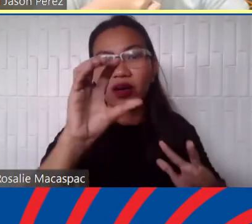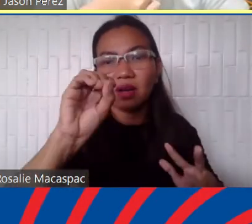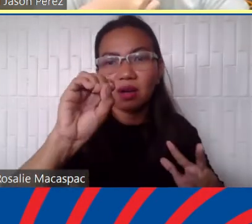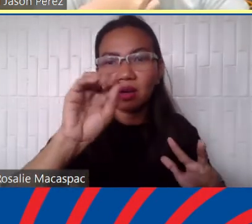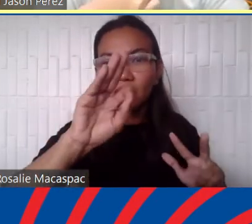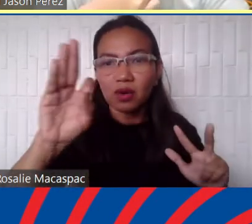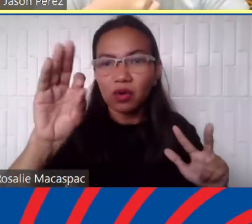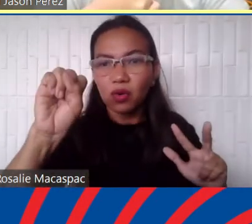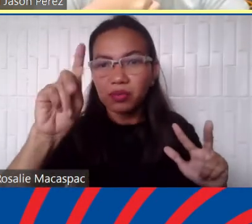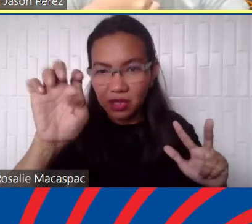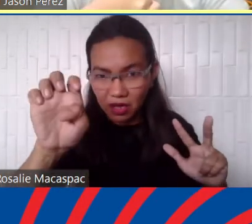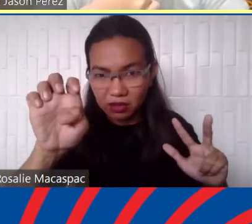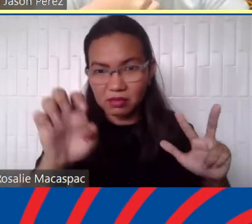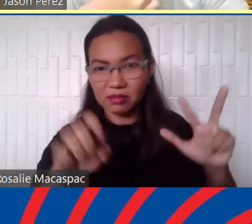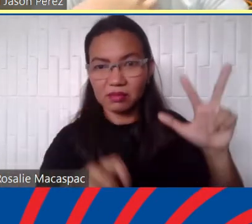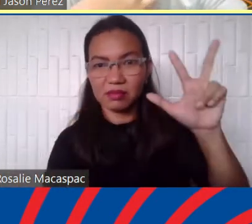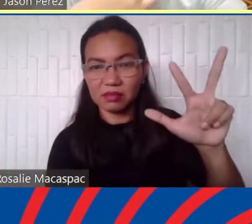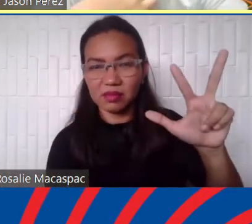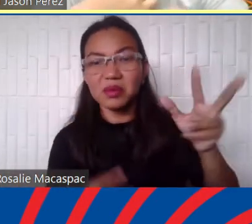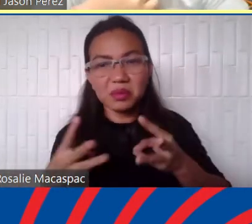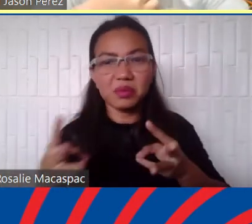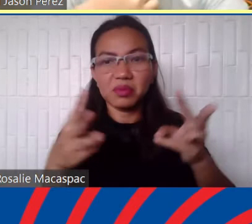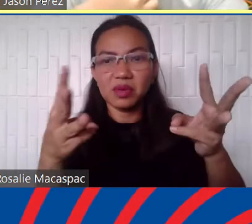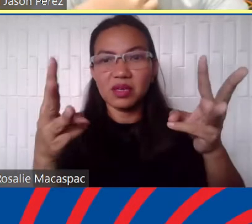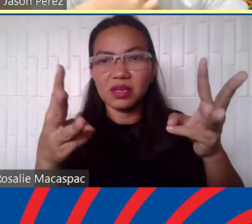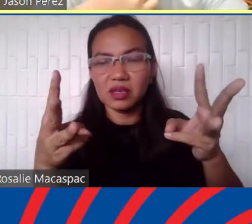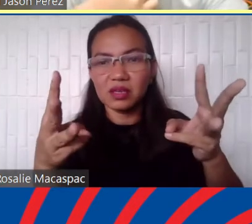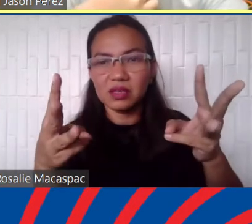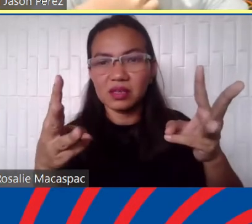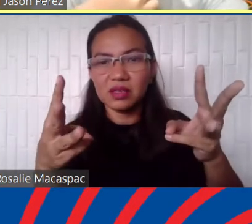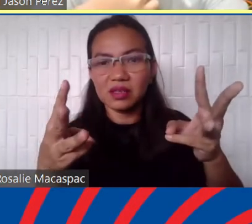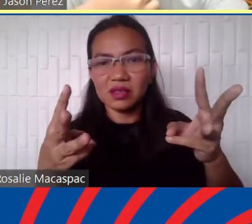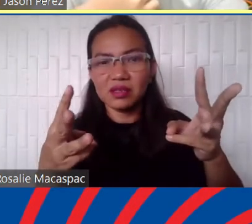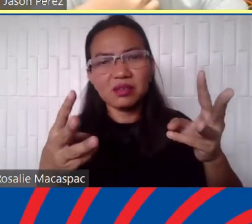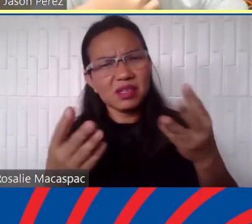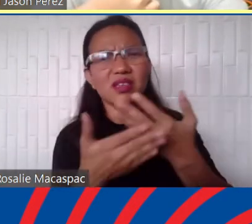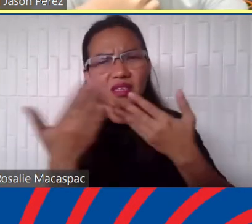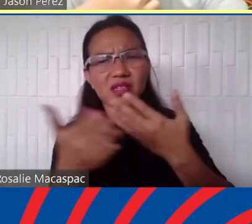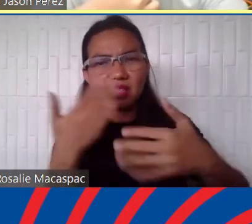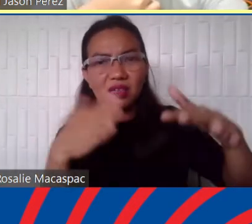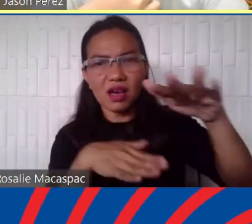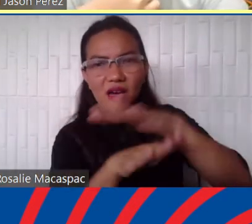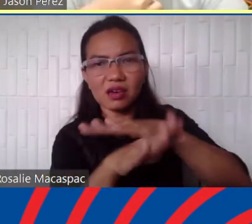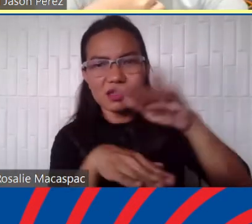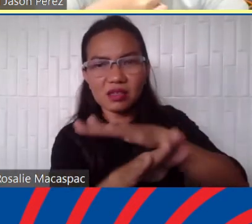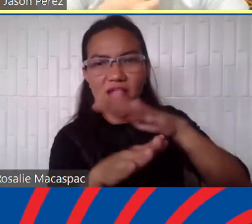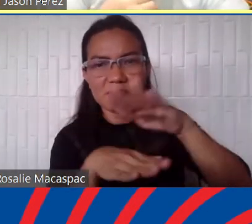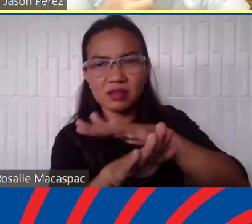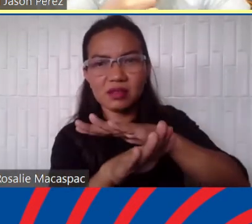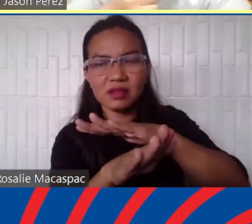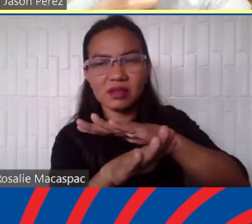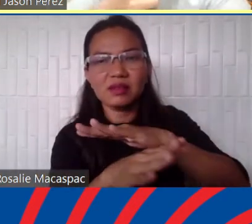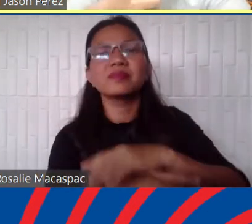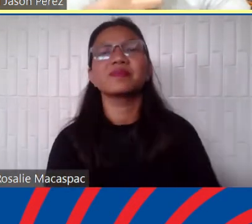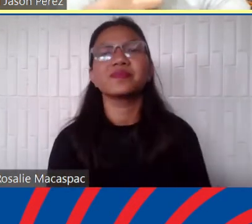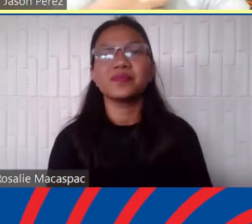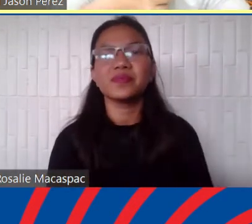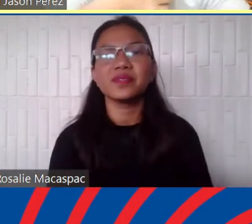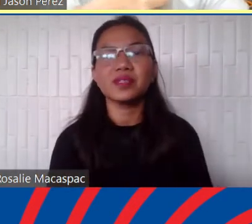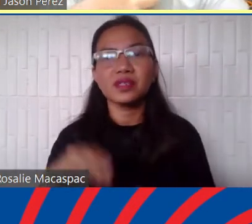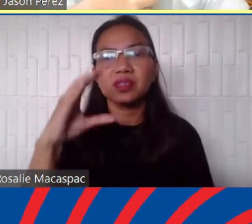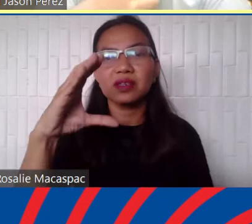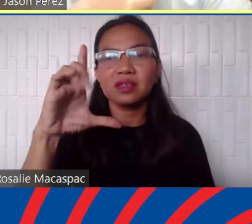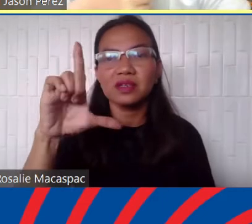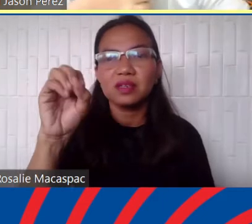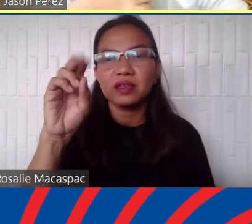1 copy should be away from your own premises. No, so this is a rule of thumb. So that's why cloud